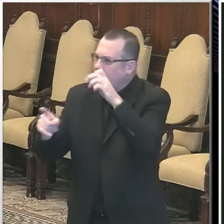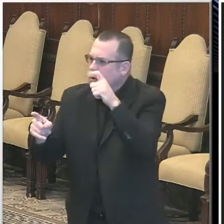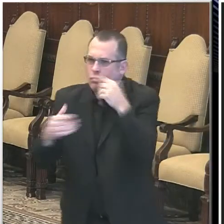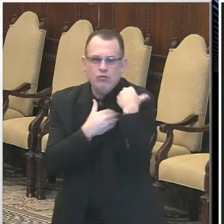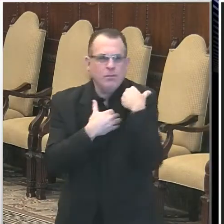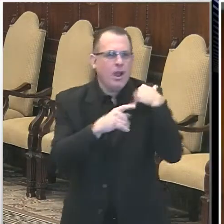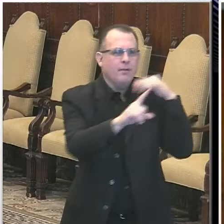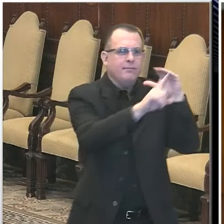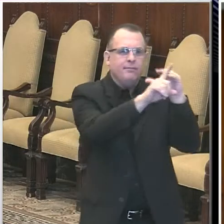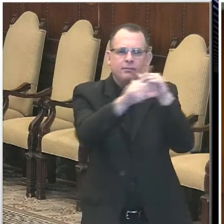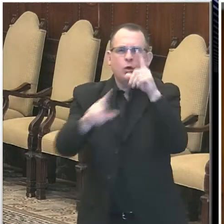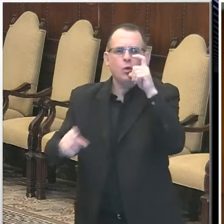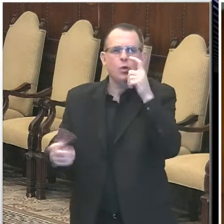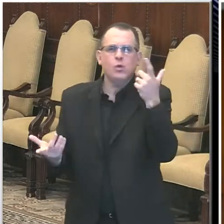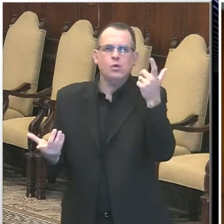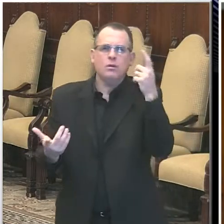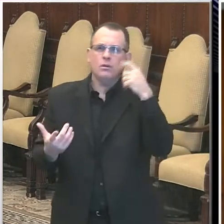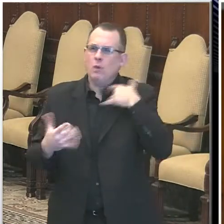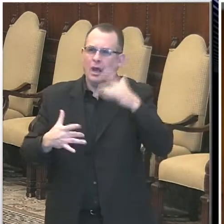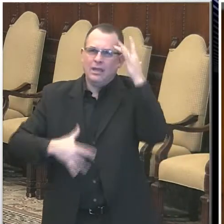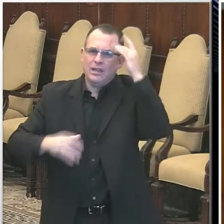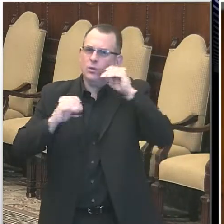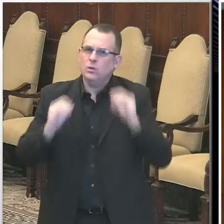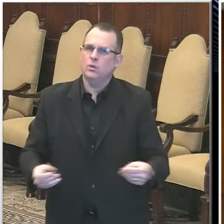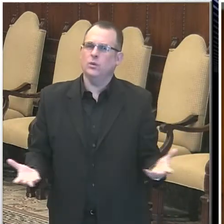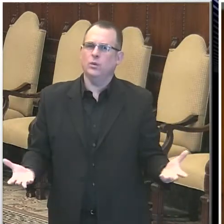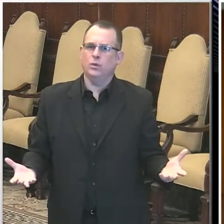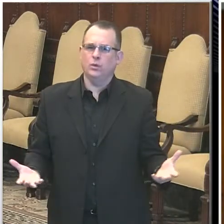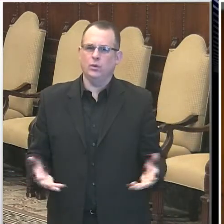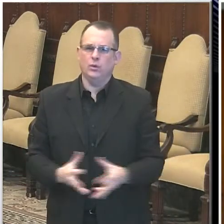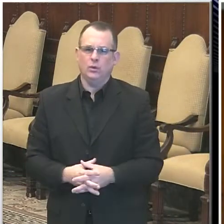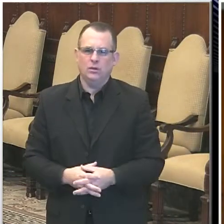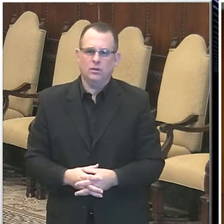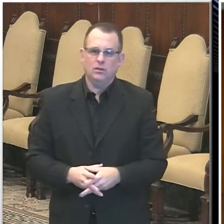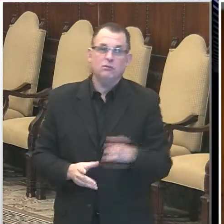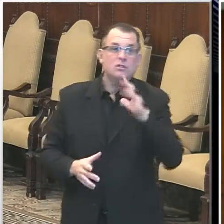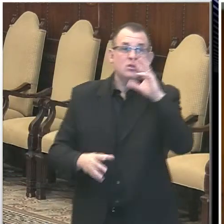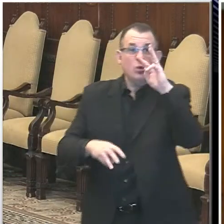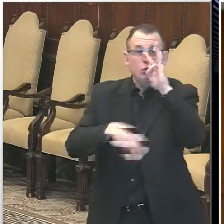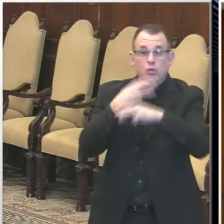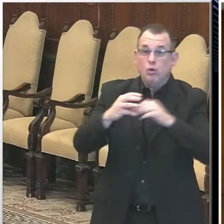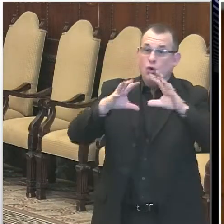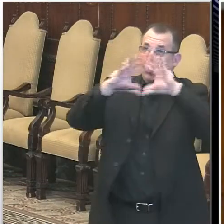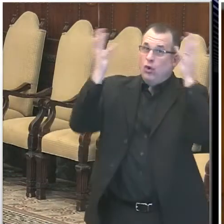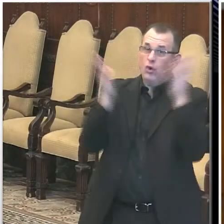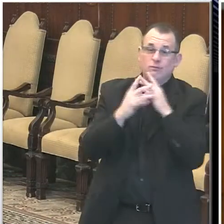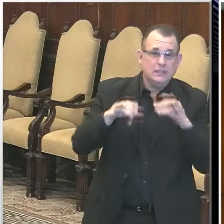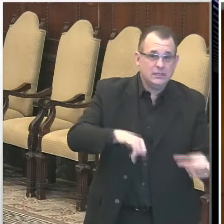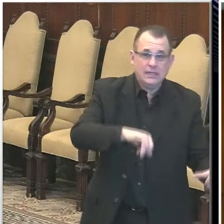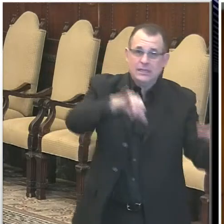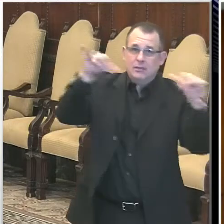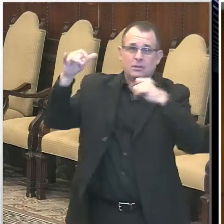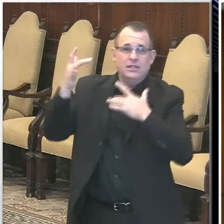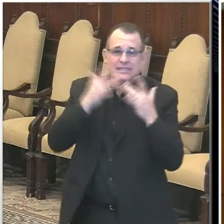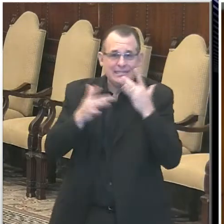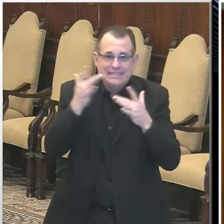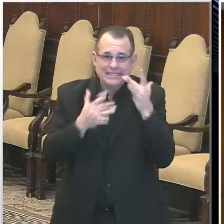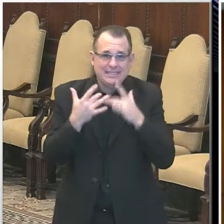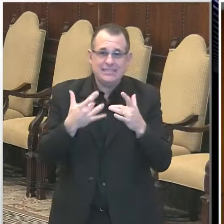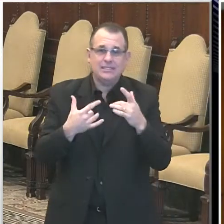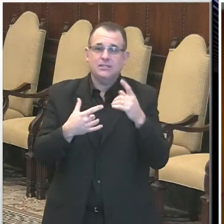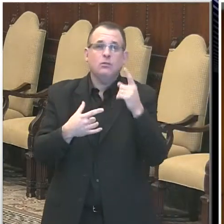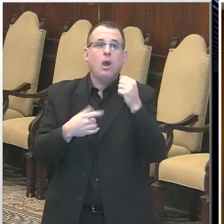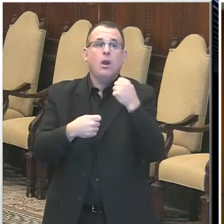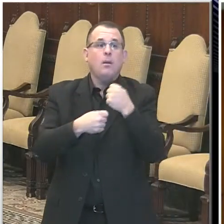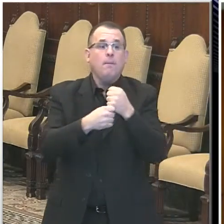Commissioner? So, there's a shortage of PPE around the world. Most of the PPE, my understanding, is made in China. For a long time, China was shut down. We